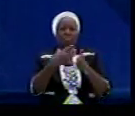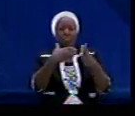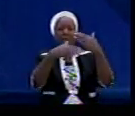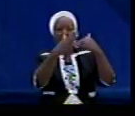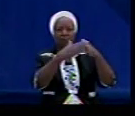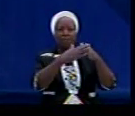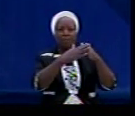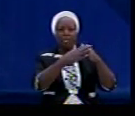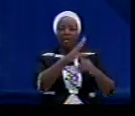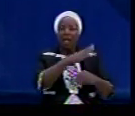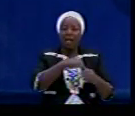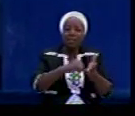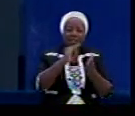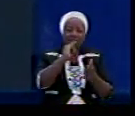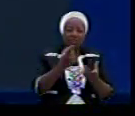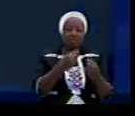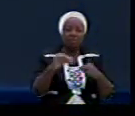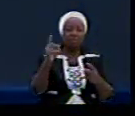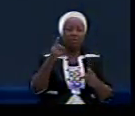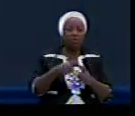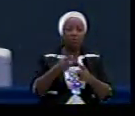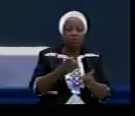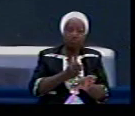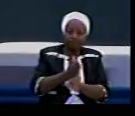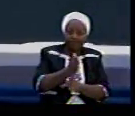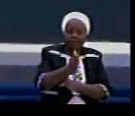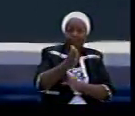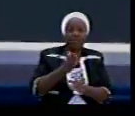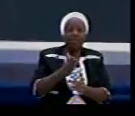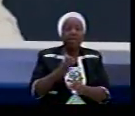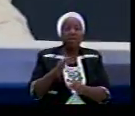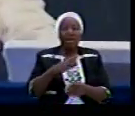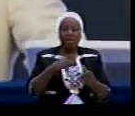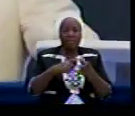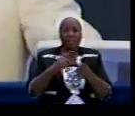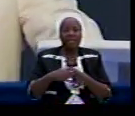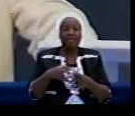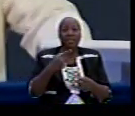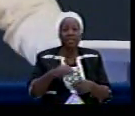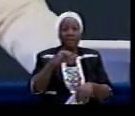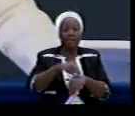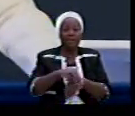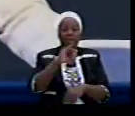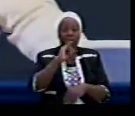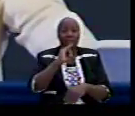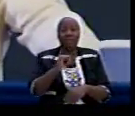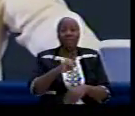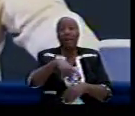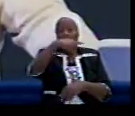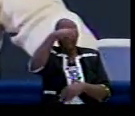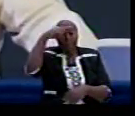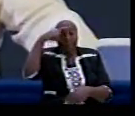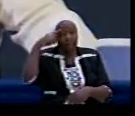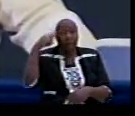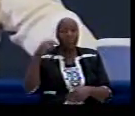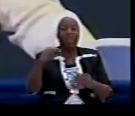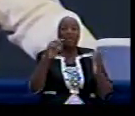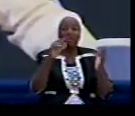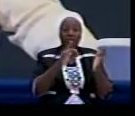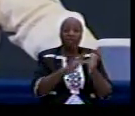and it is coming to you directly. The message is, because Jesus bore